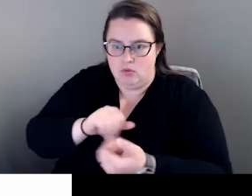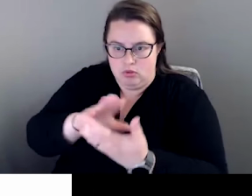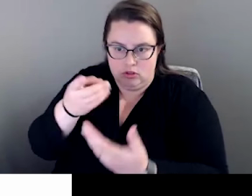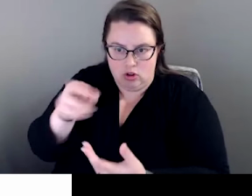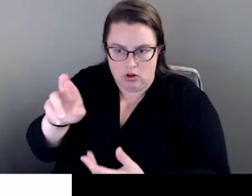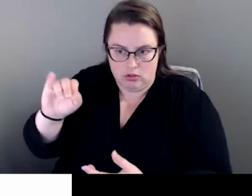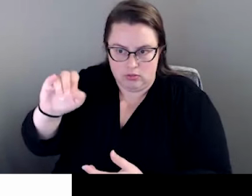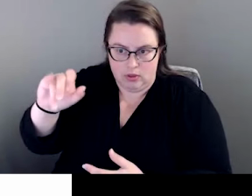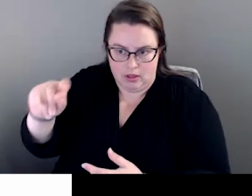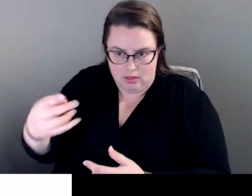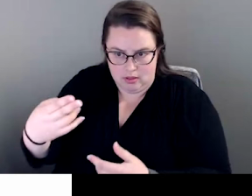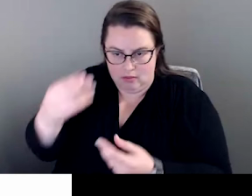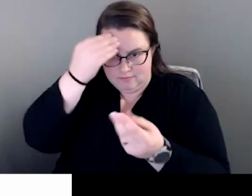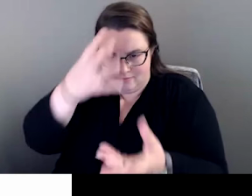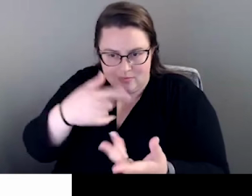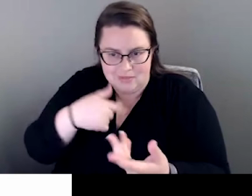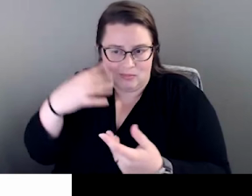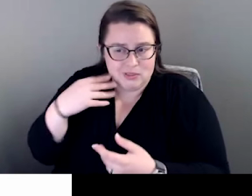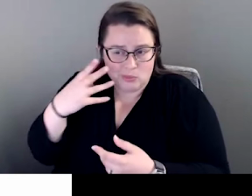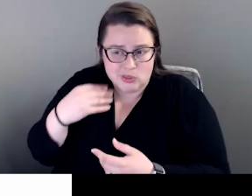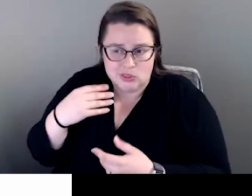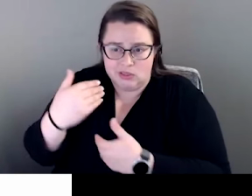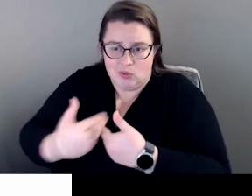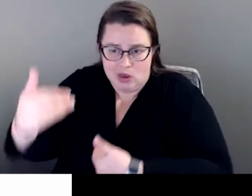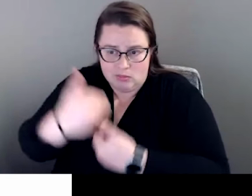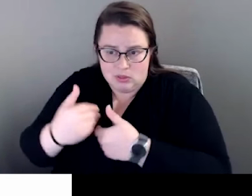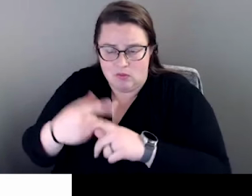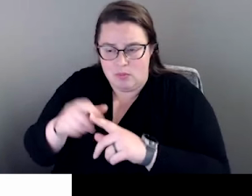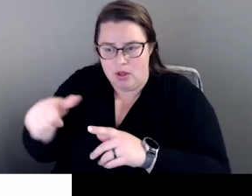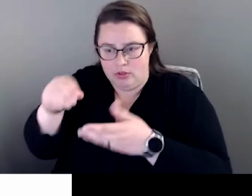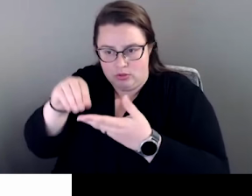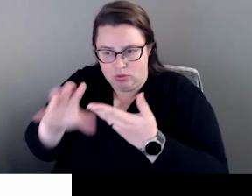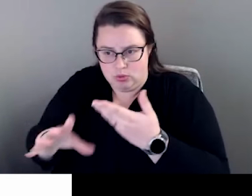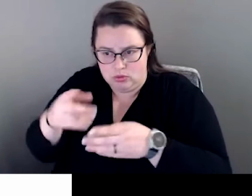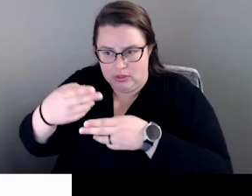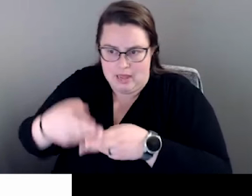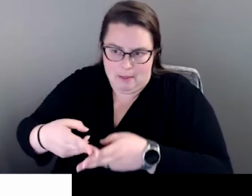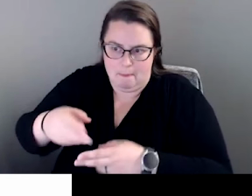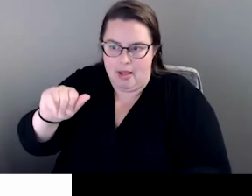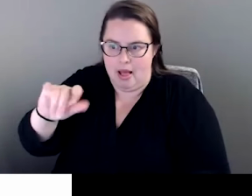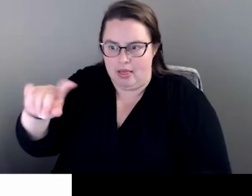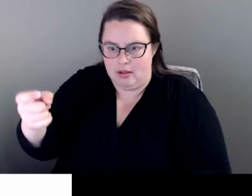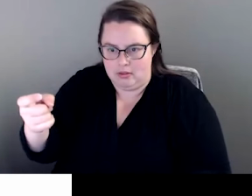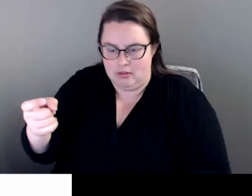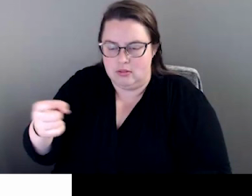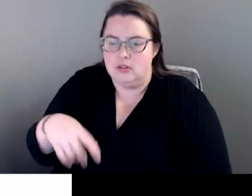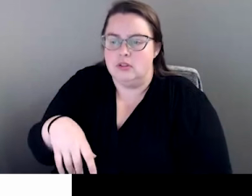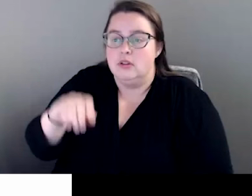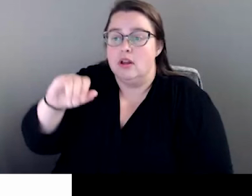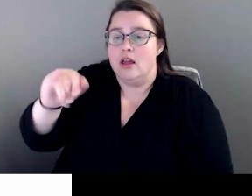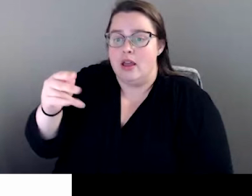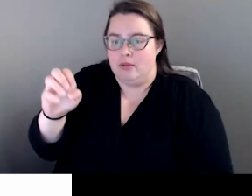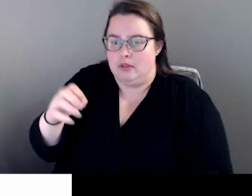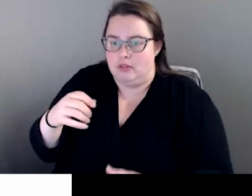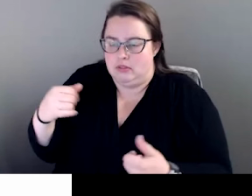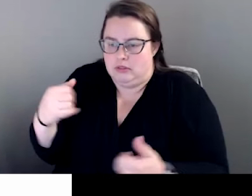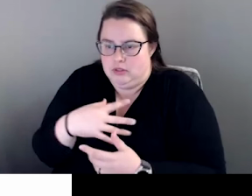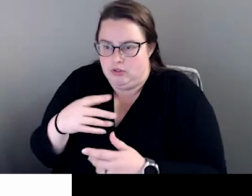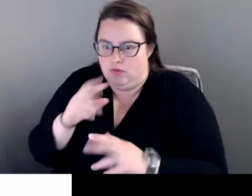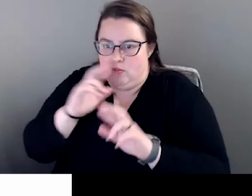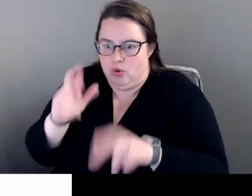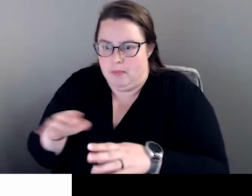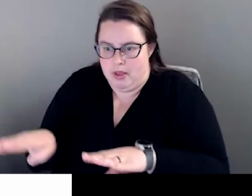have been experiencing harassment from a fellow student named Alex. Jamie expresses fear about reporting the behavior, worried